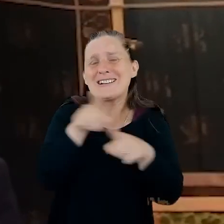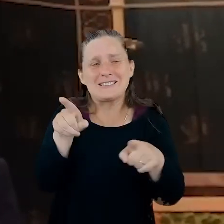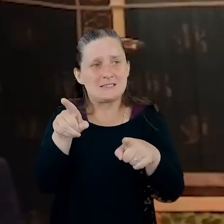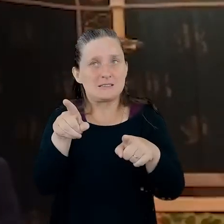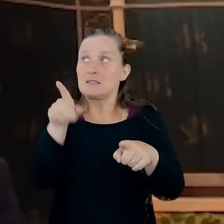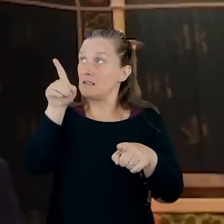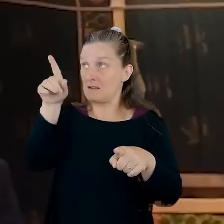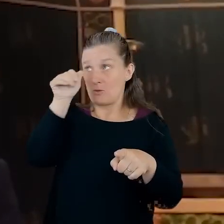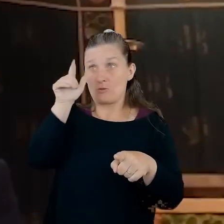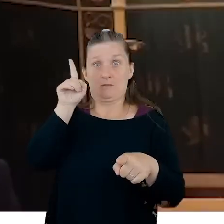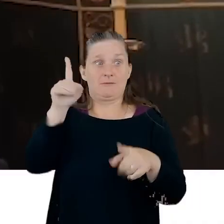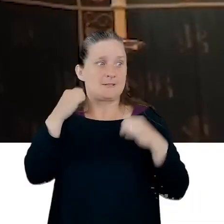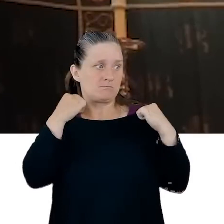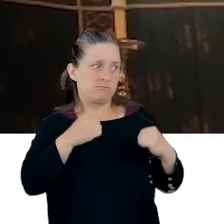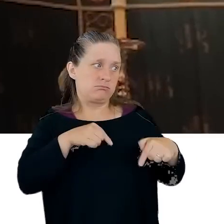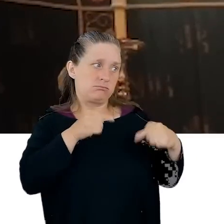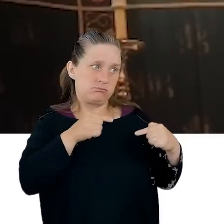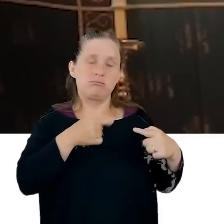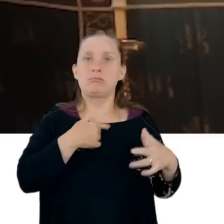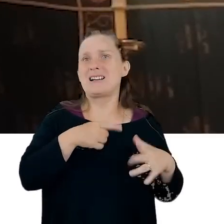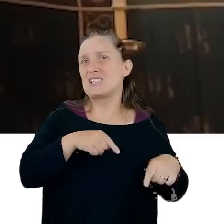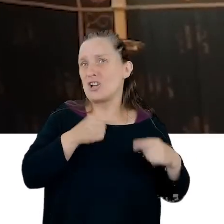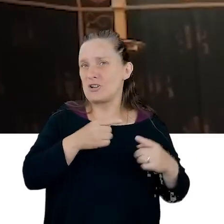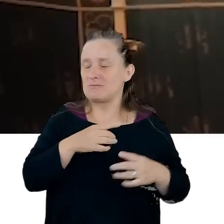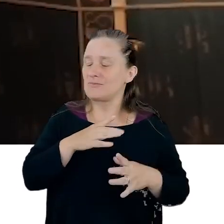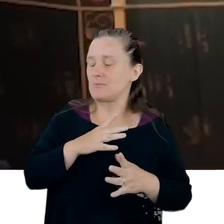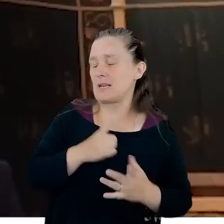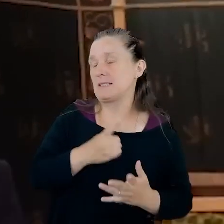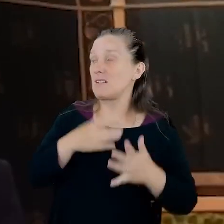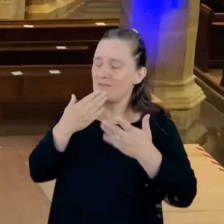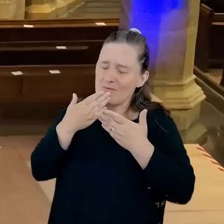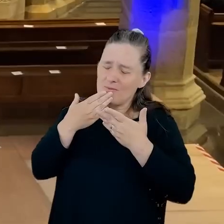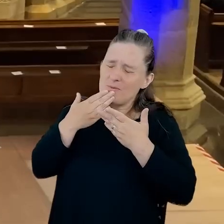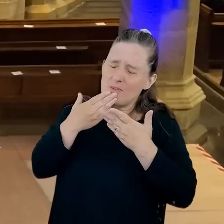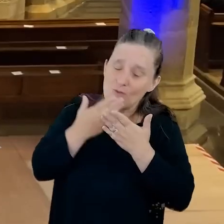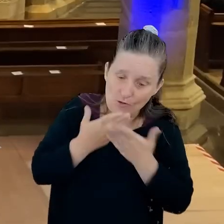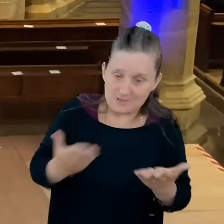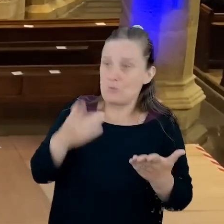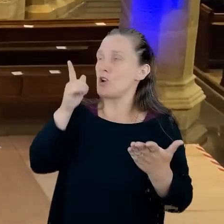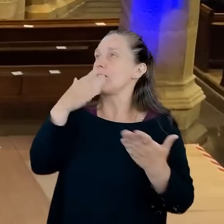enemies. For the word of the Lord. Thanks be to God.